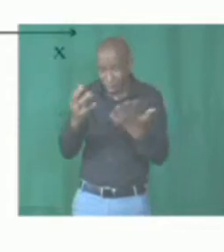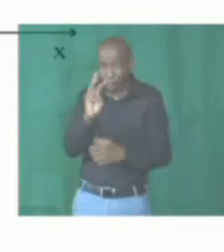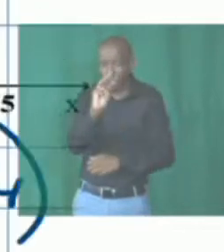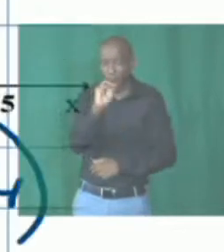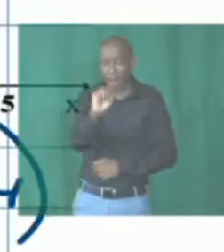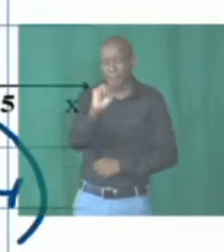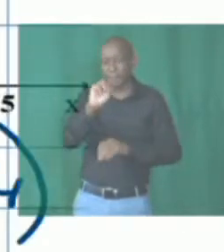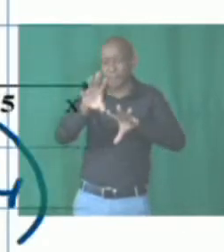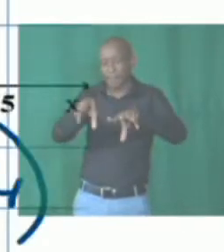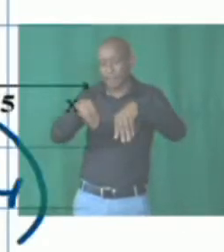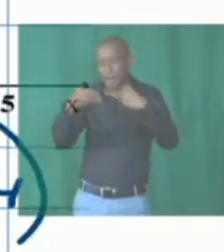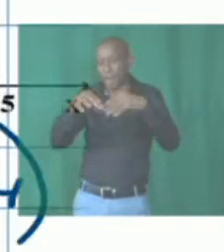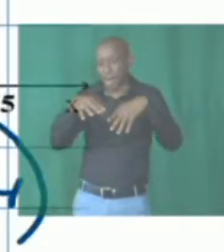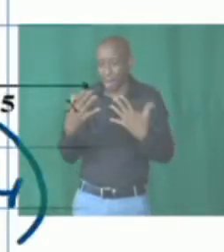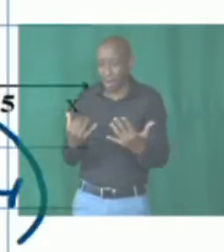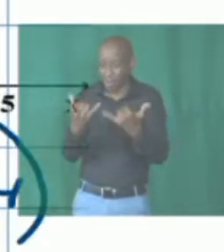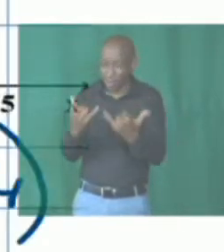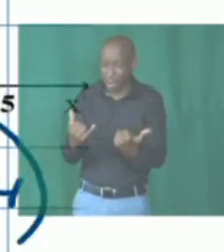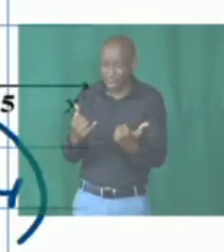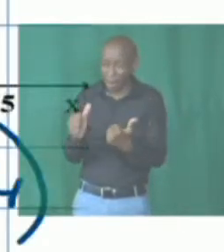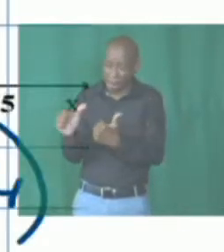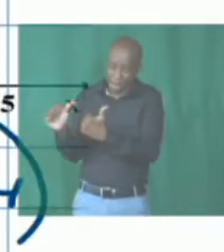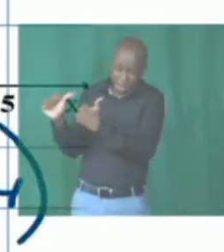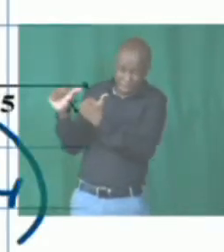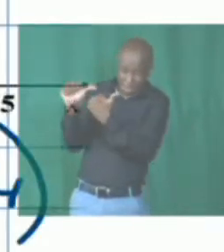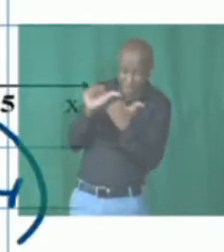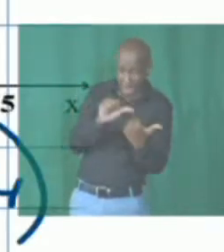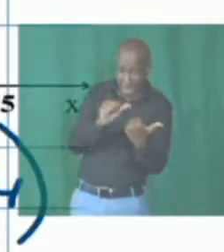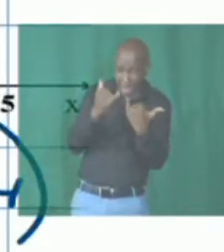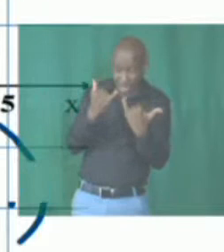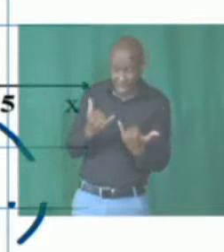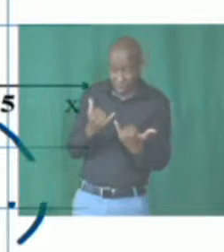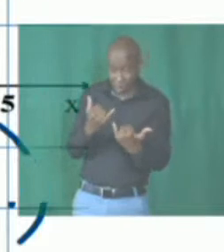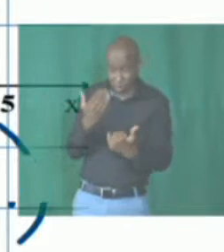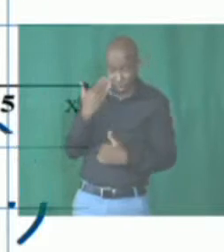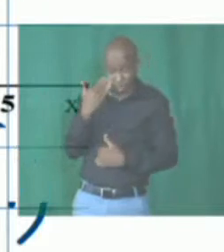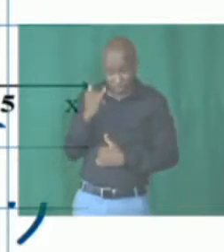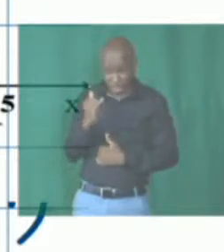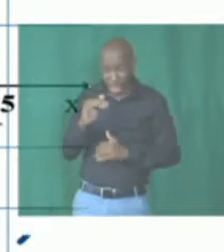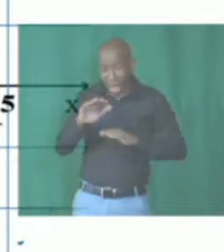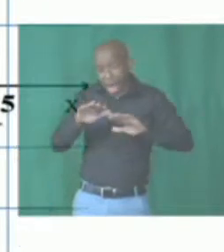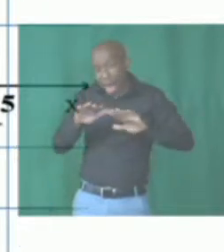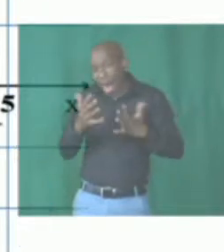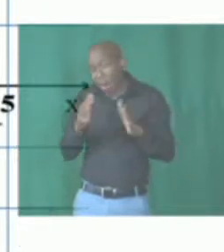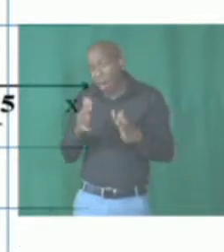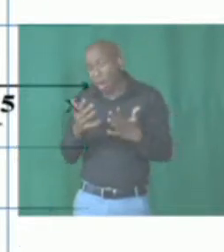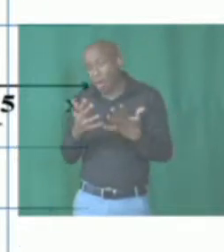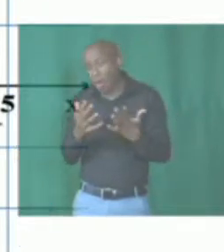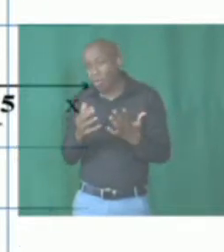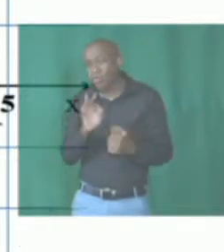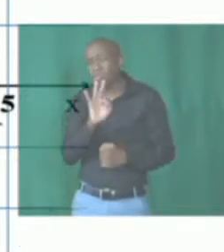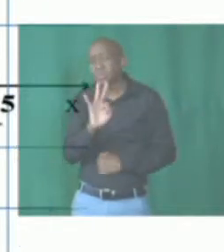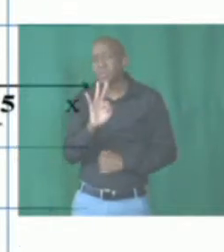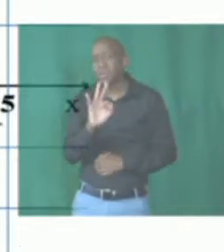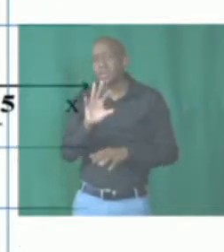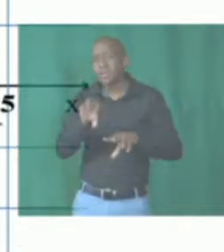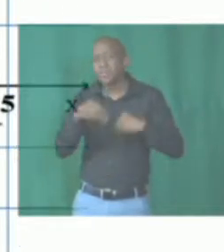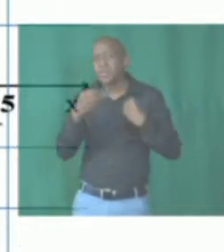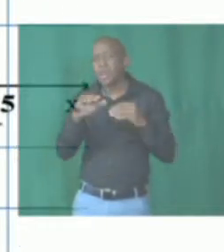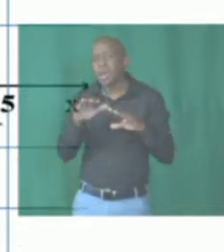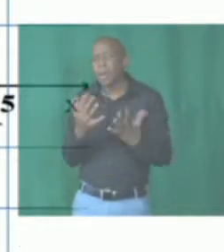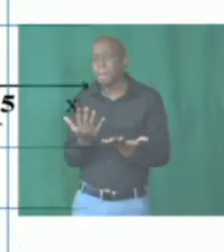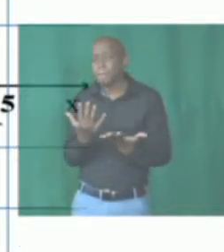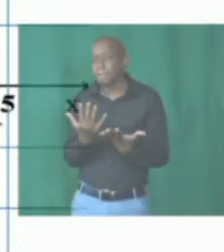have to go back and let's try and check here. How can we get to this 3